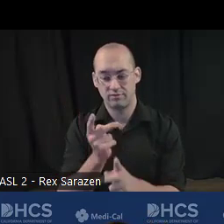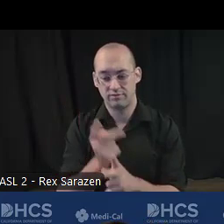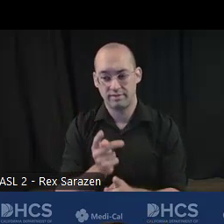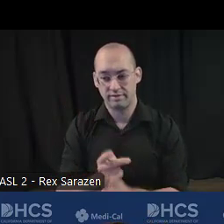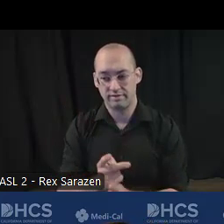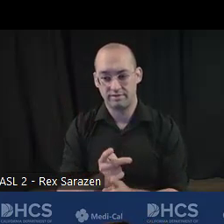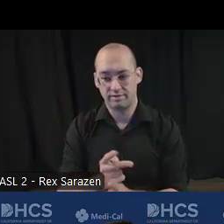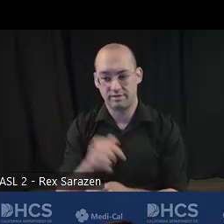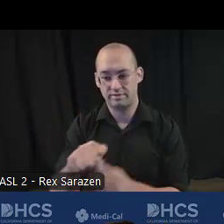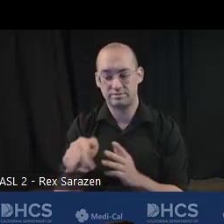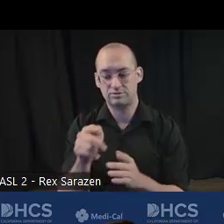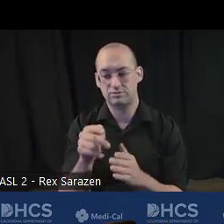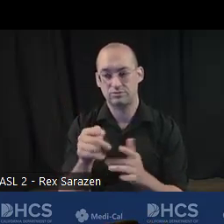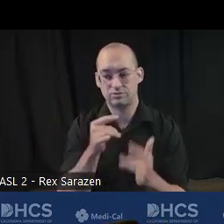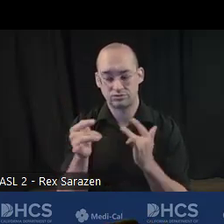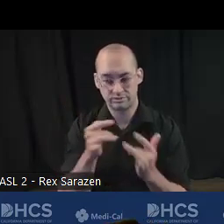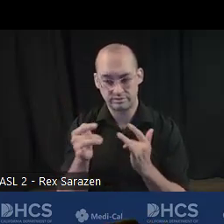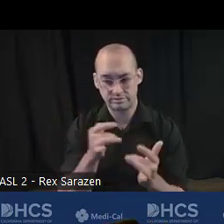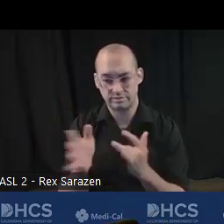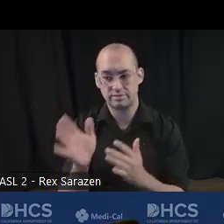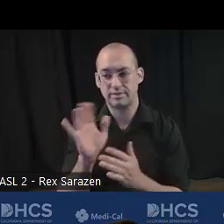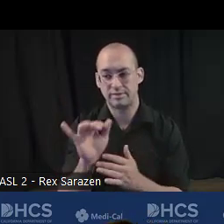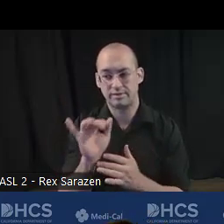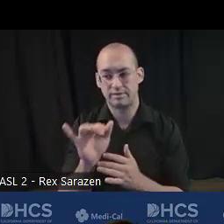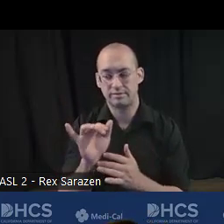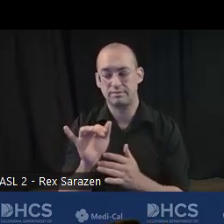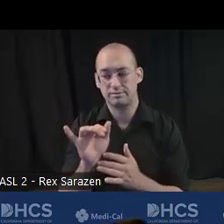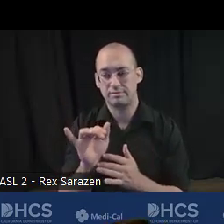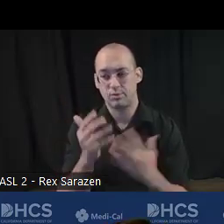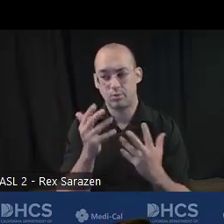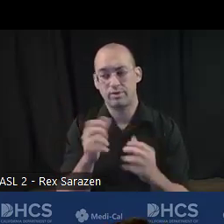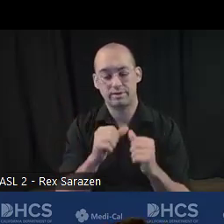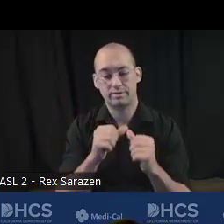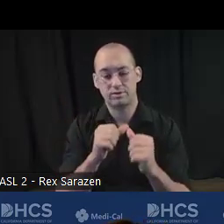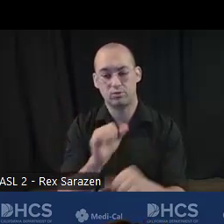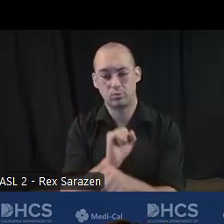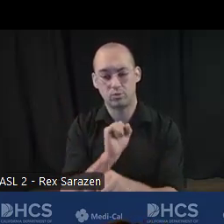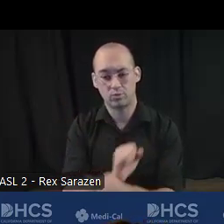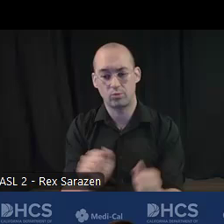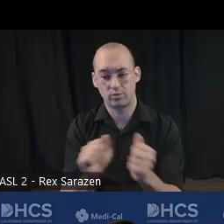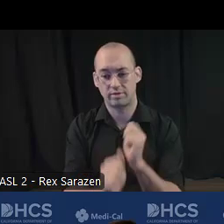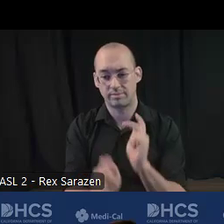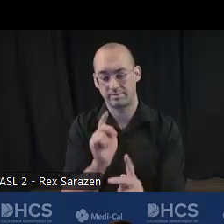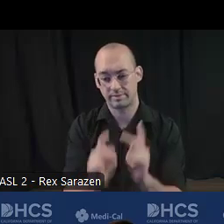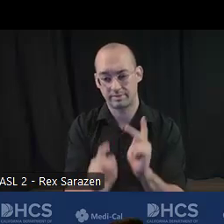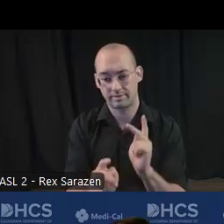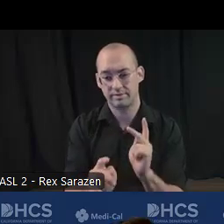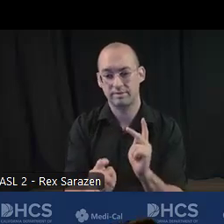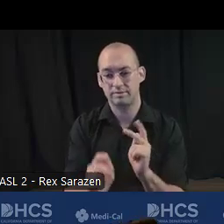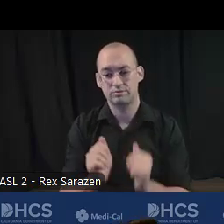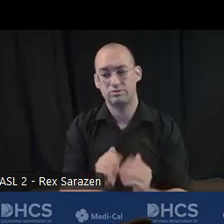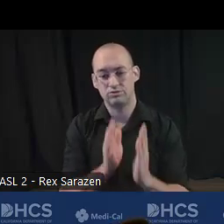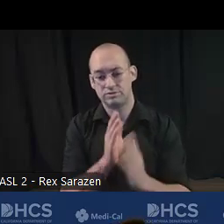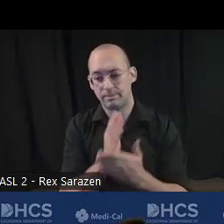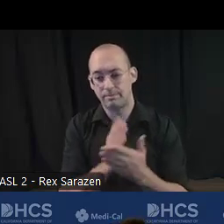are concerns that we want to continue to work with stakeholders to address as part of